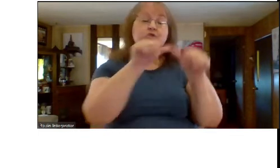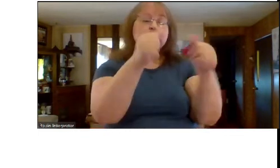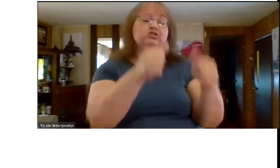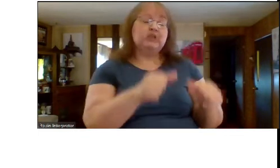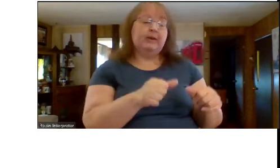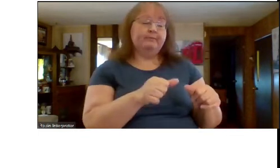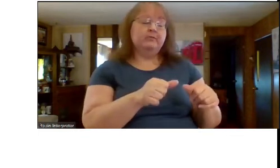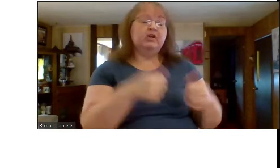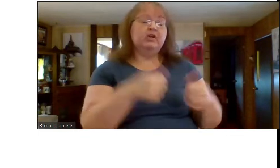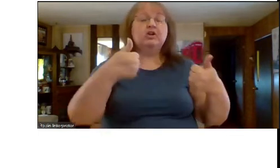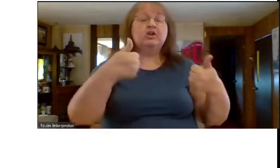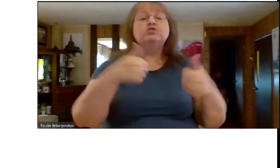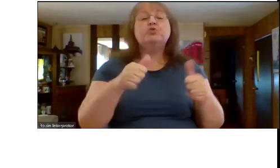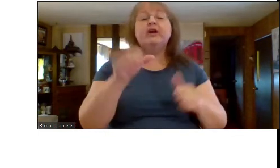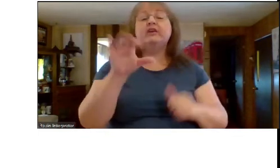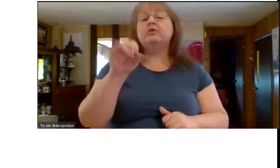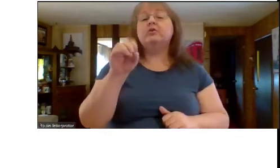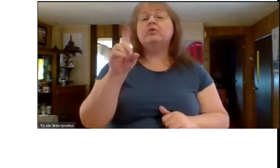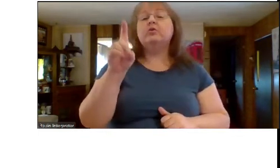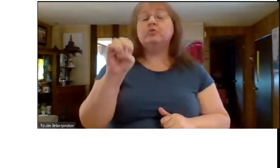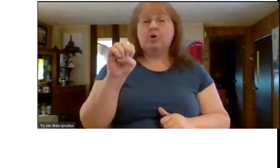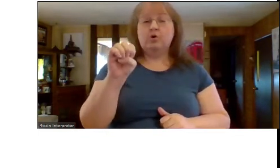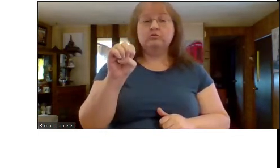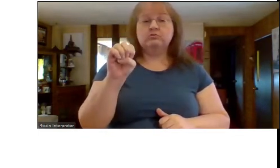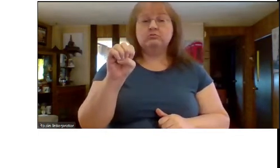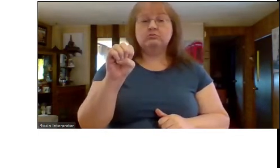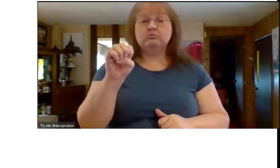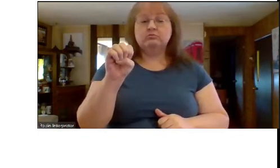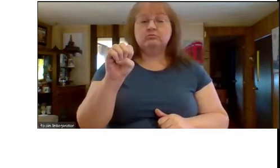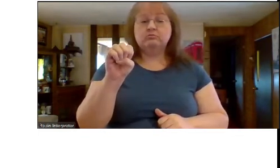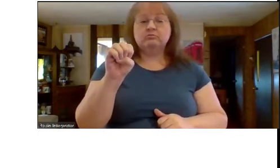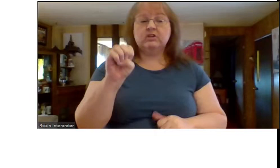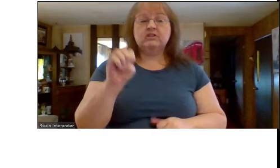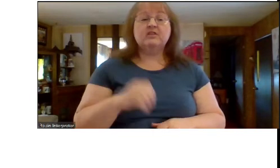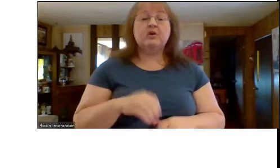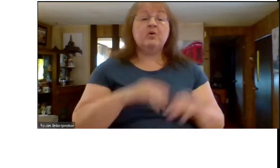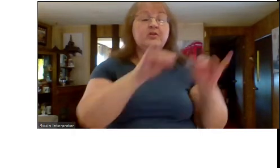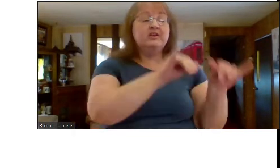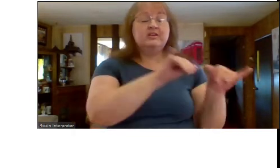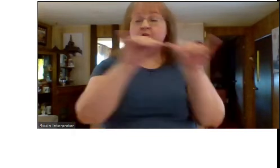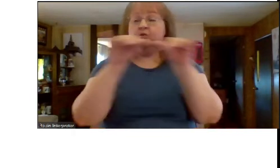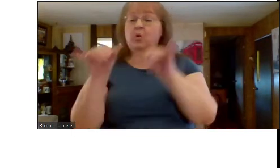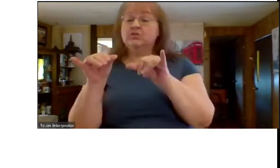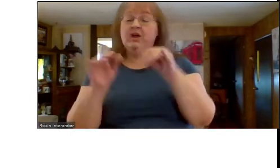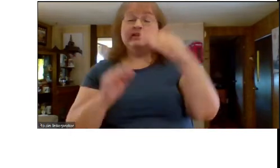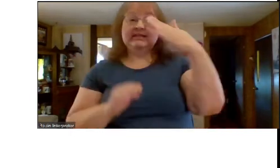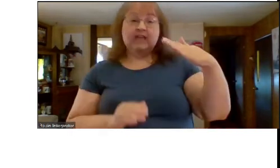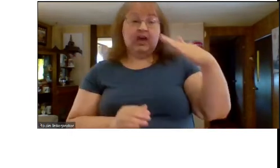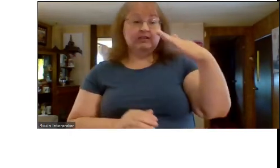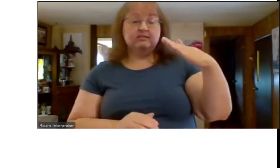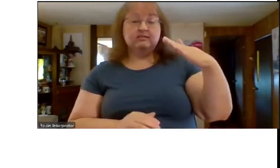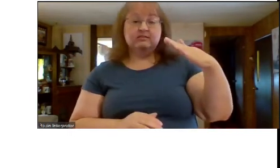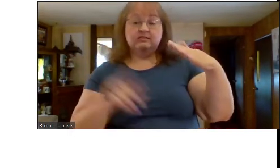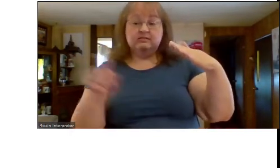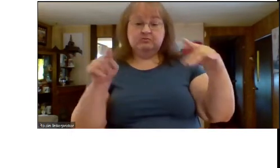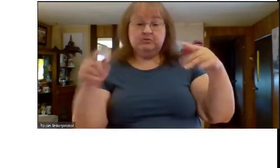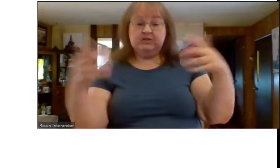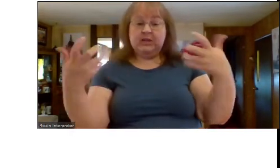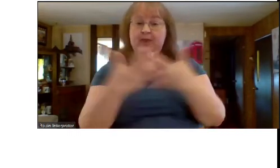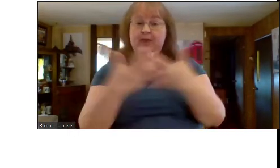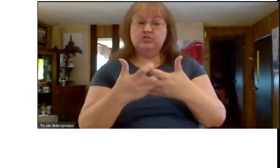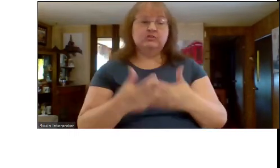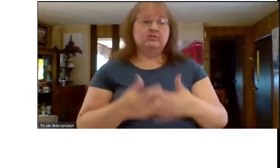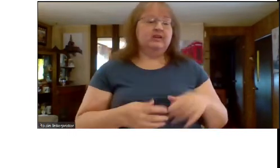how you do a problem with the shape, right? Try coding it. Code each side, each corresponding sides, the sides